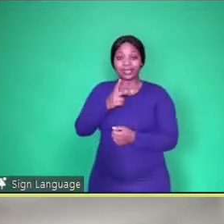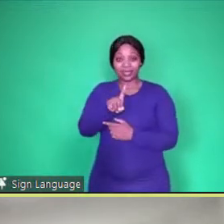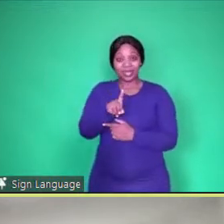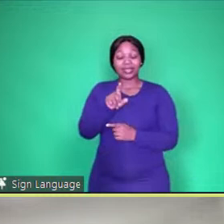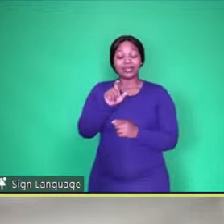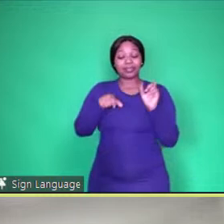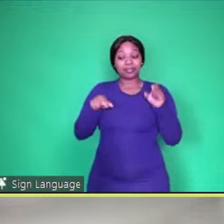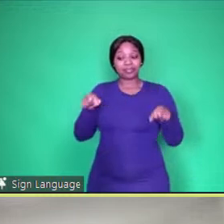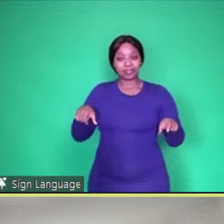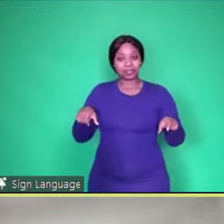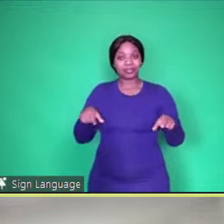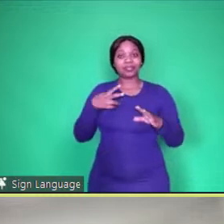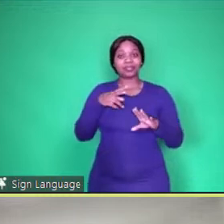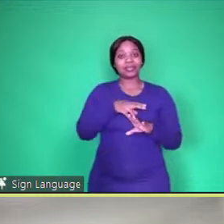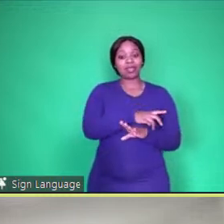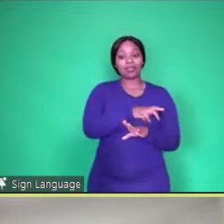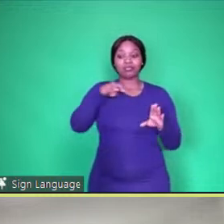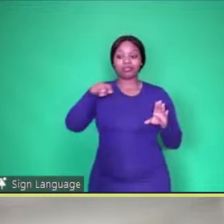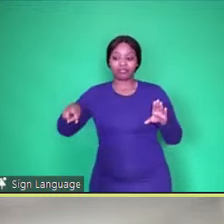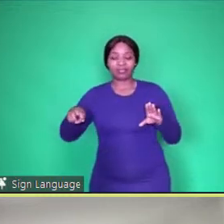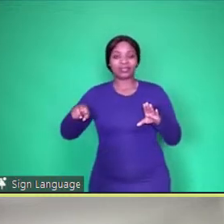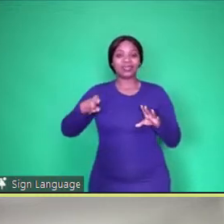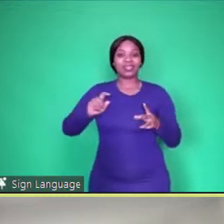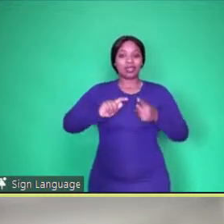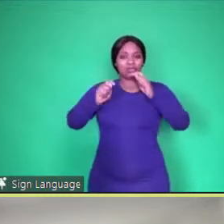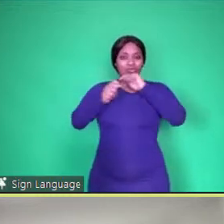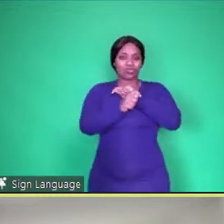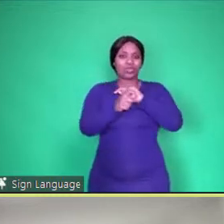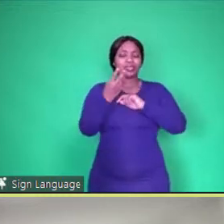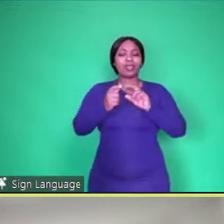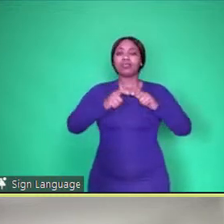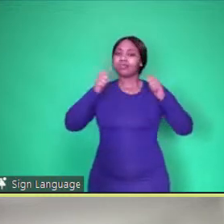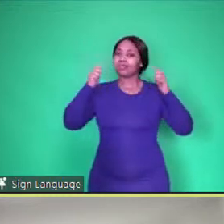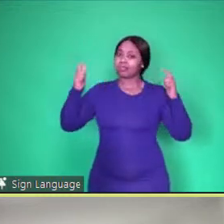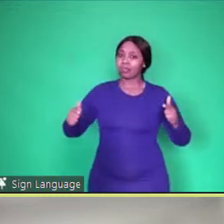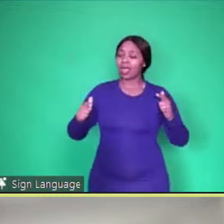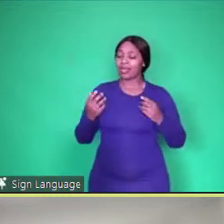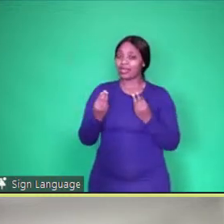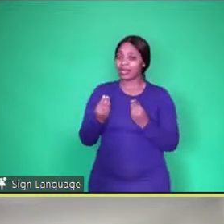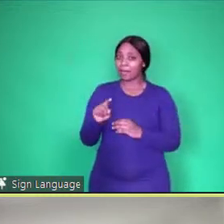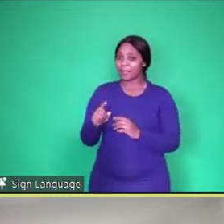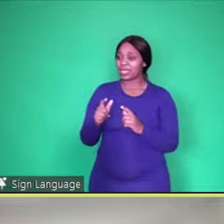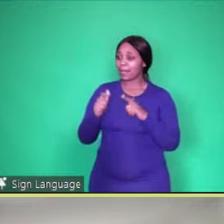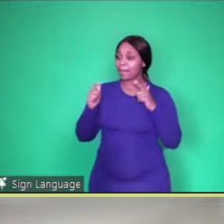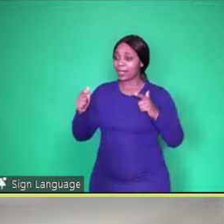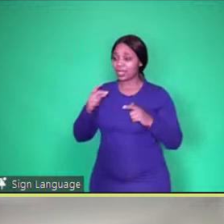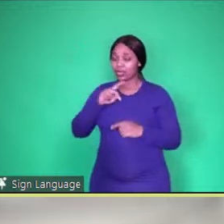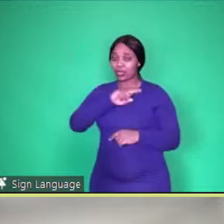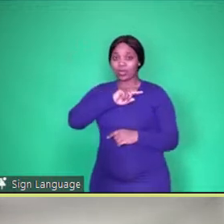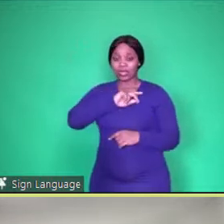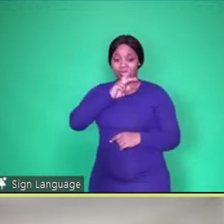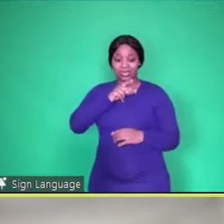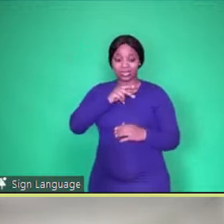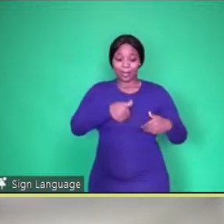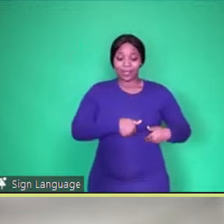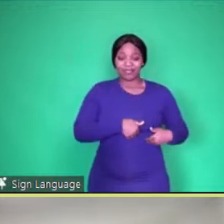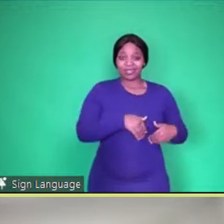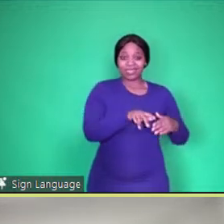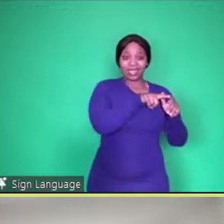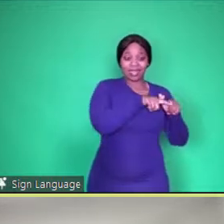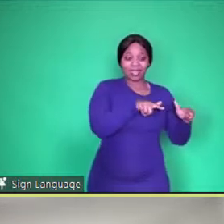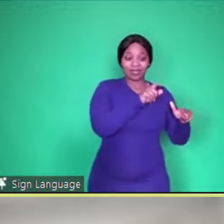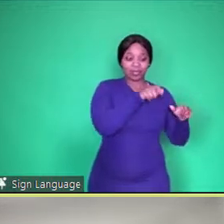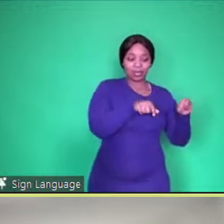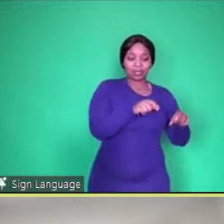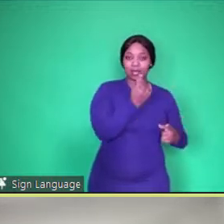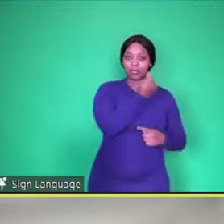jump has a big impact, and these numbers are really big. You can see the poverty level for those in the rural cohort